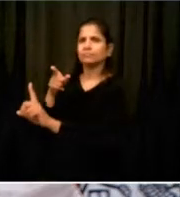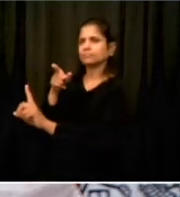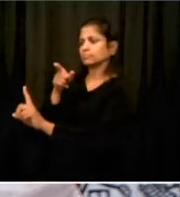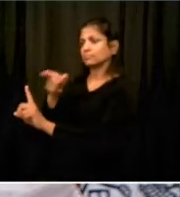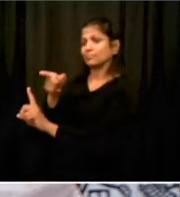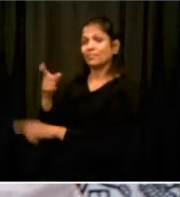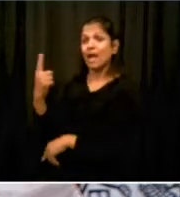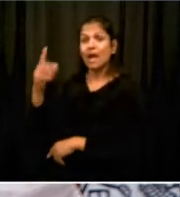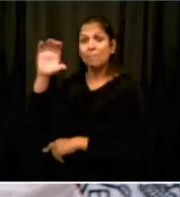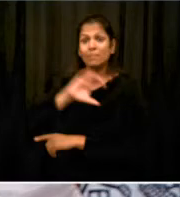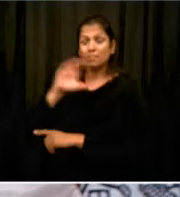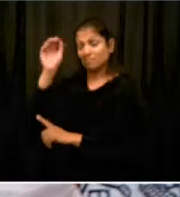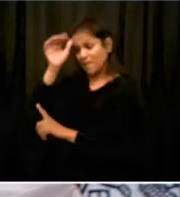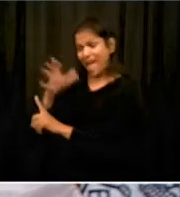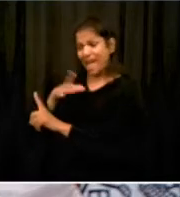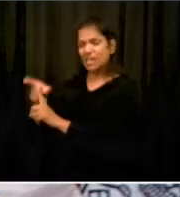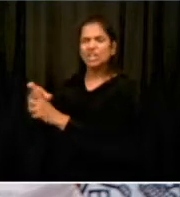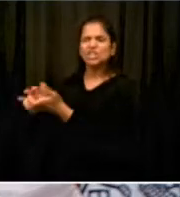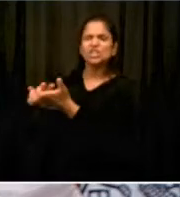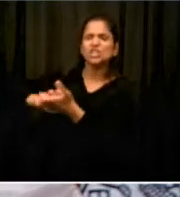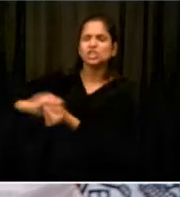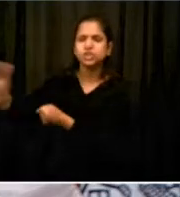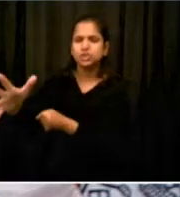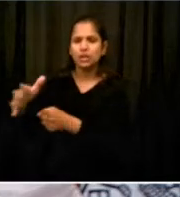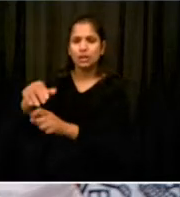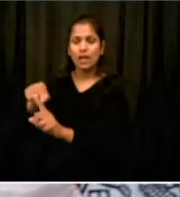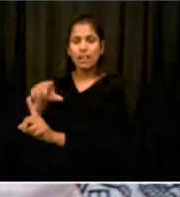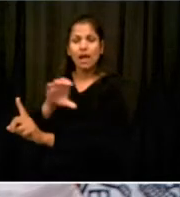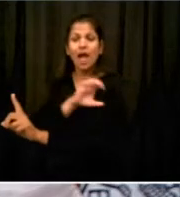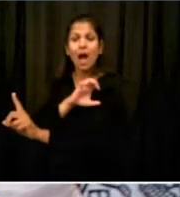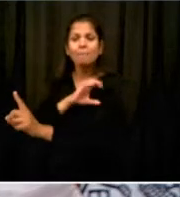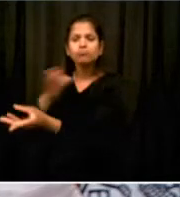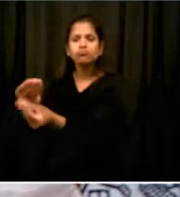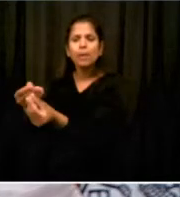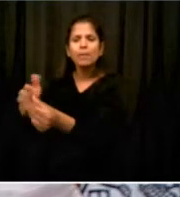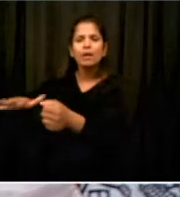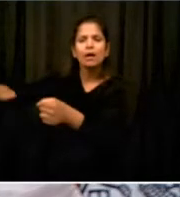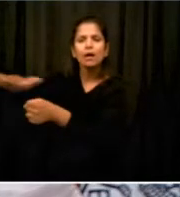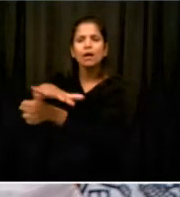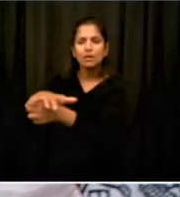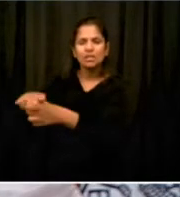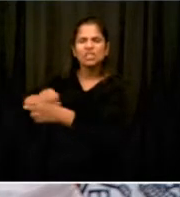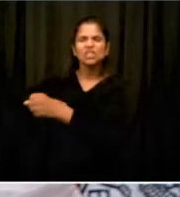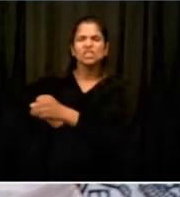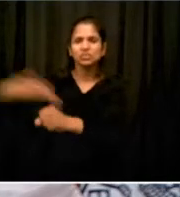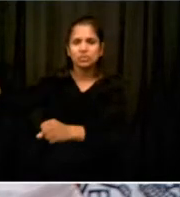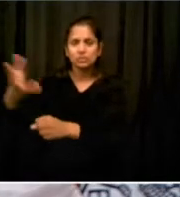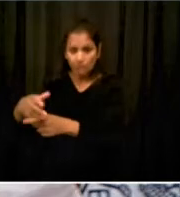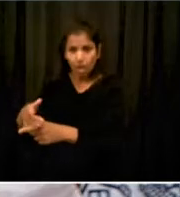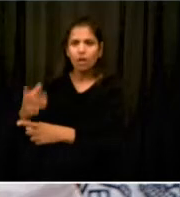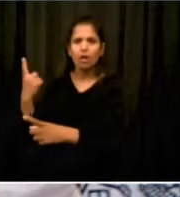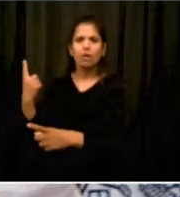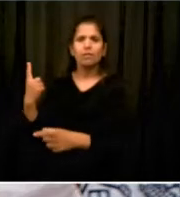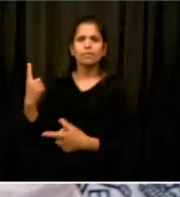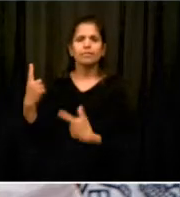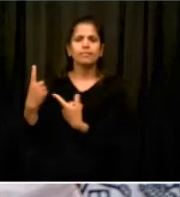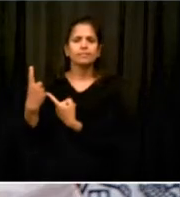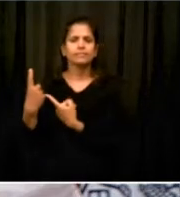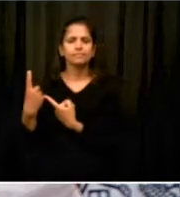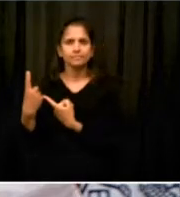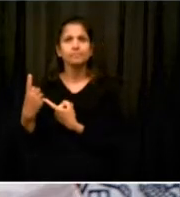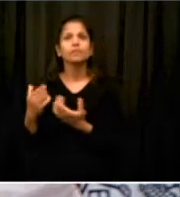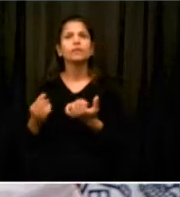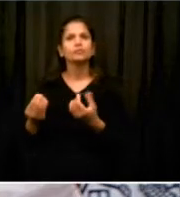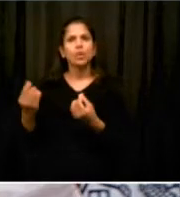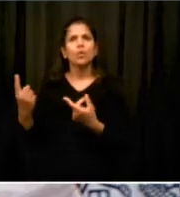protesting, protest peacefully. You know, we are talking this week about one of the greatest recent American heroes, John Lewis,